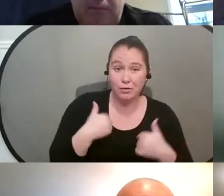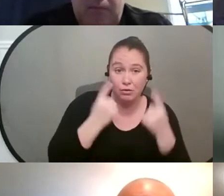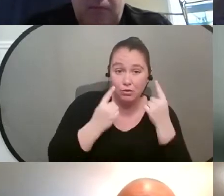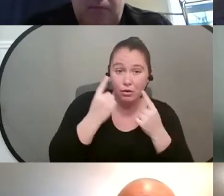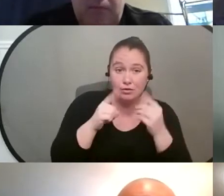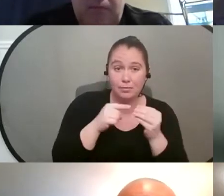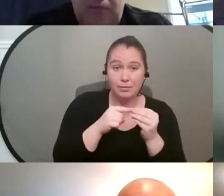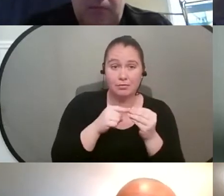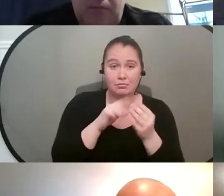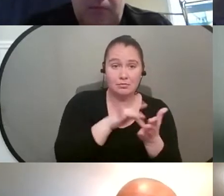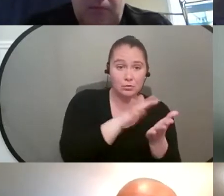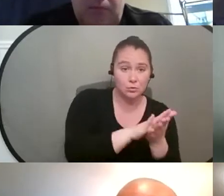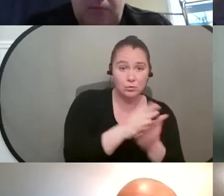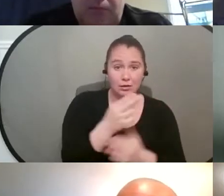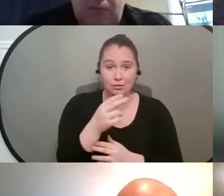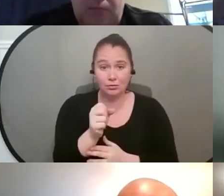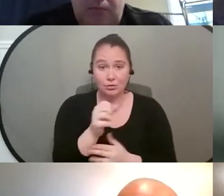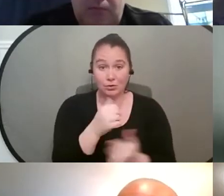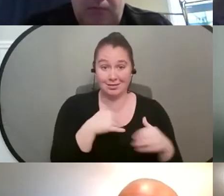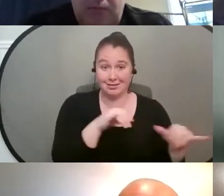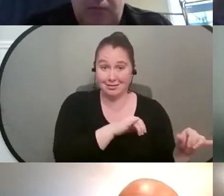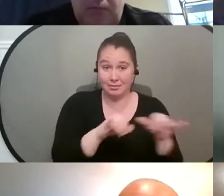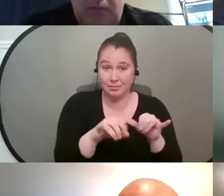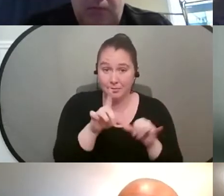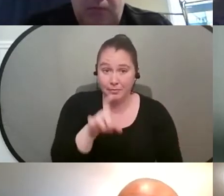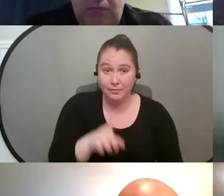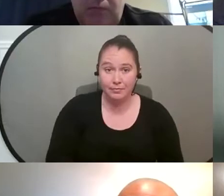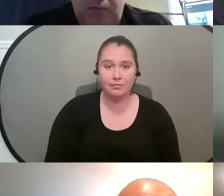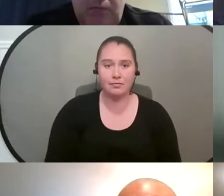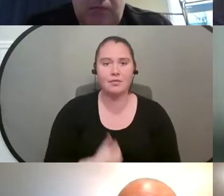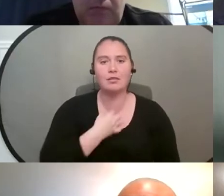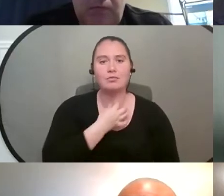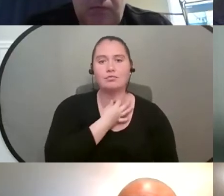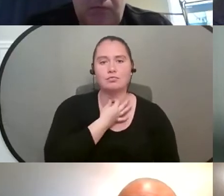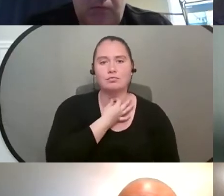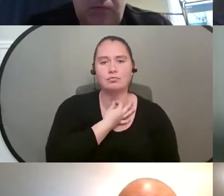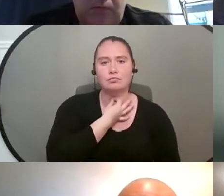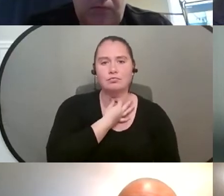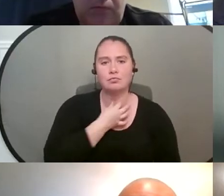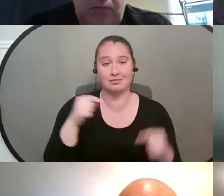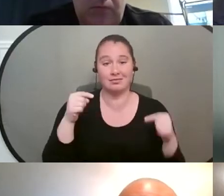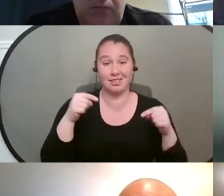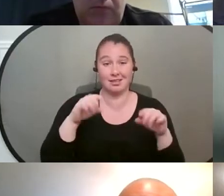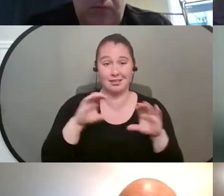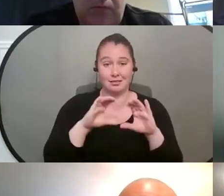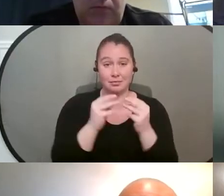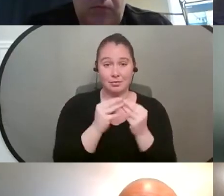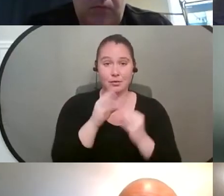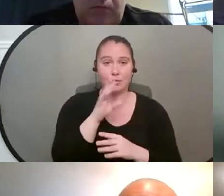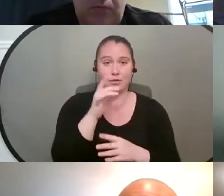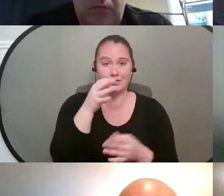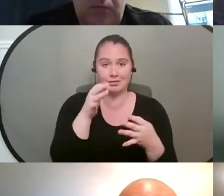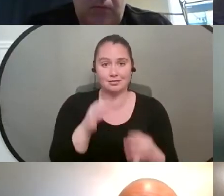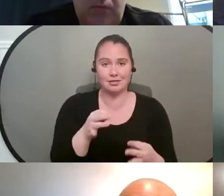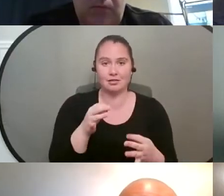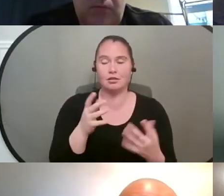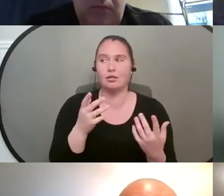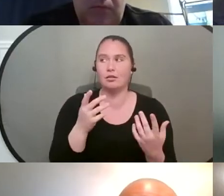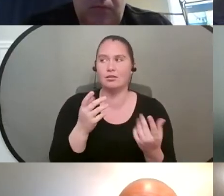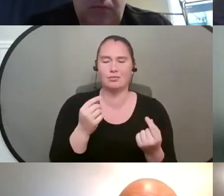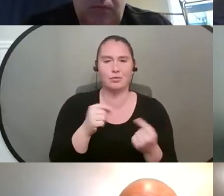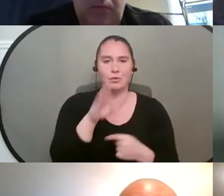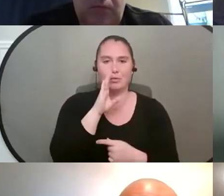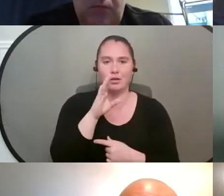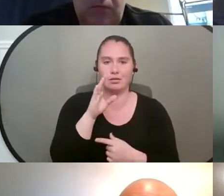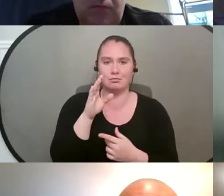around middle school and high school? I'm curious if this committee will decide, will we end up having to rank, we want